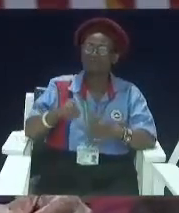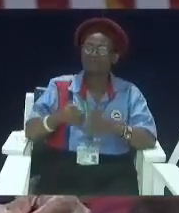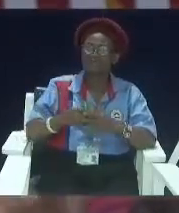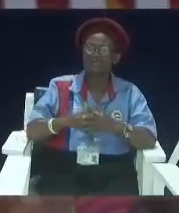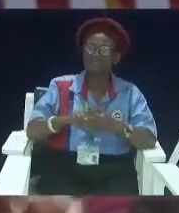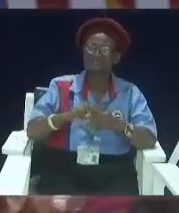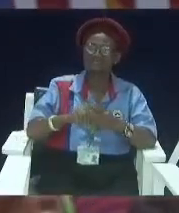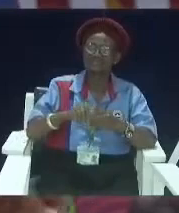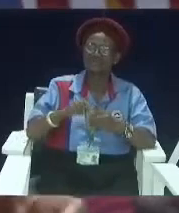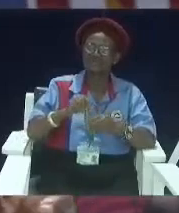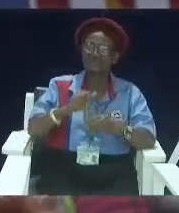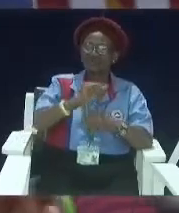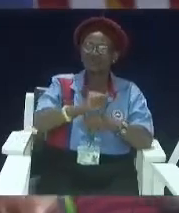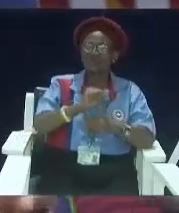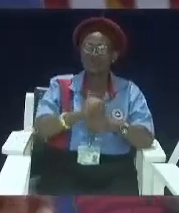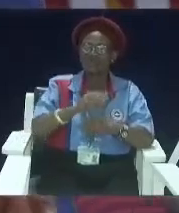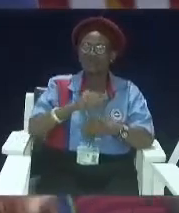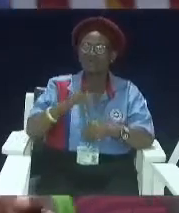And